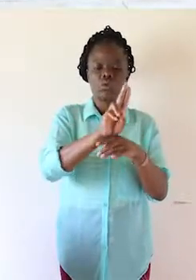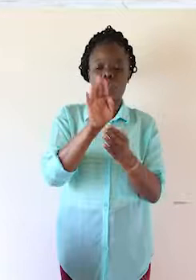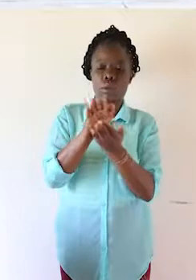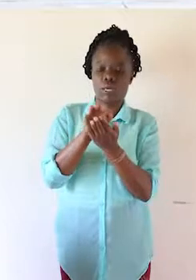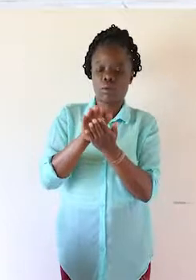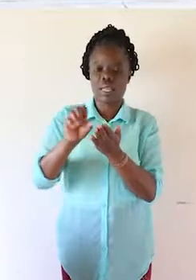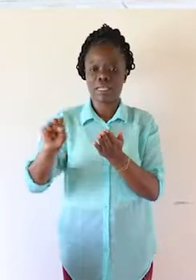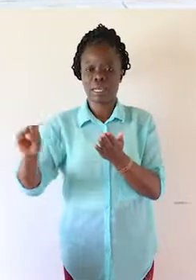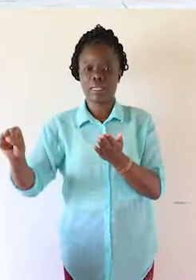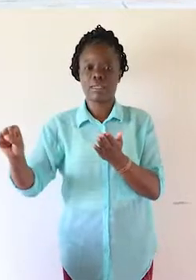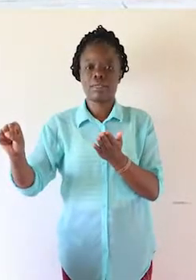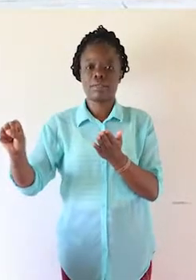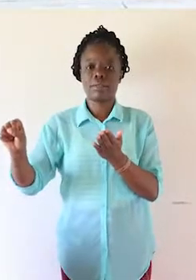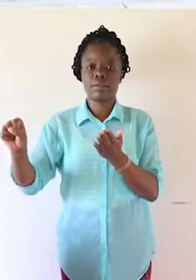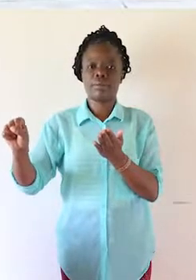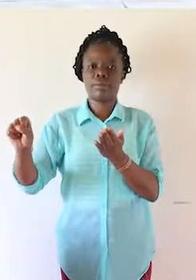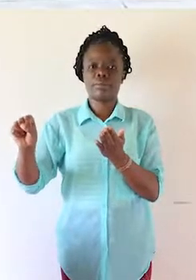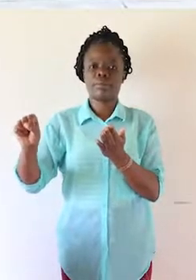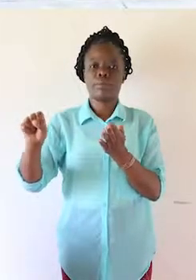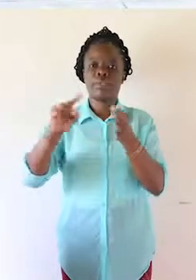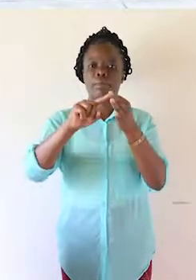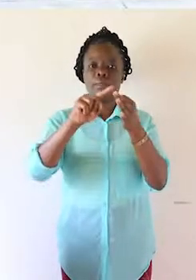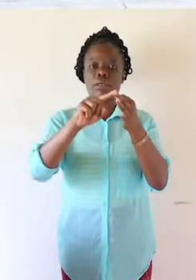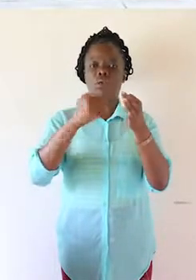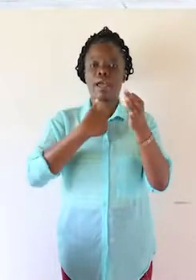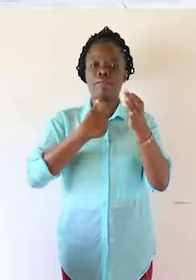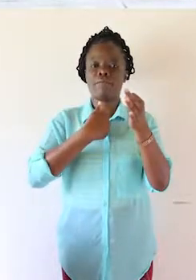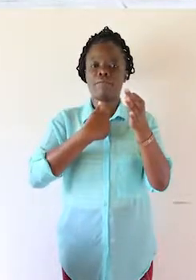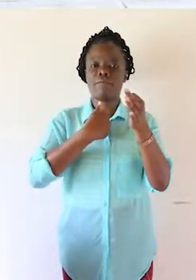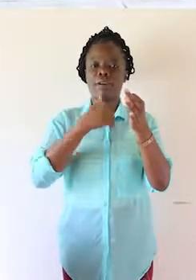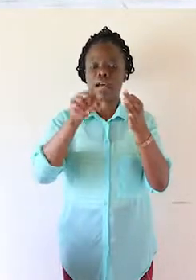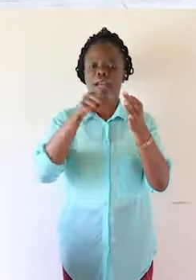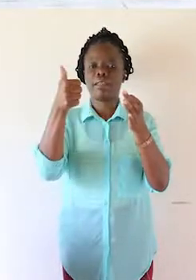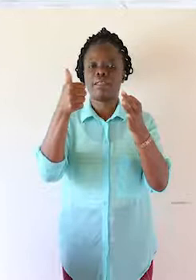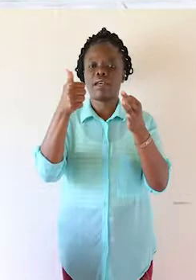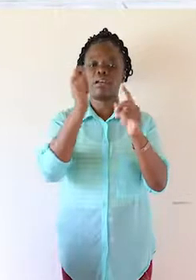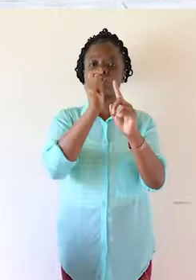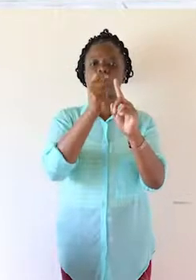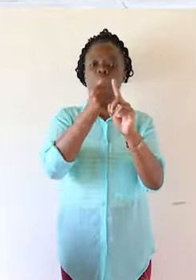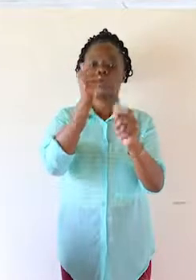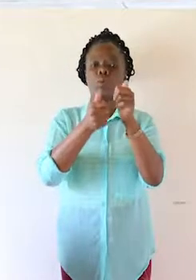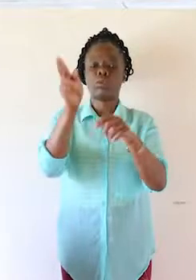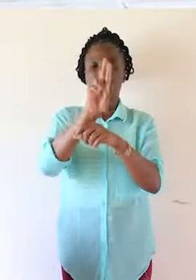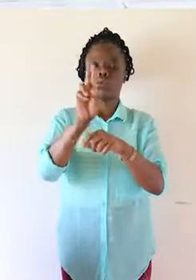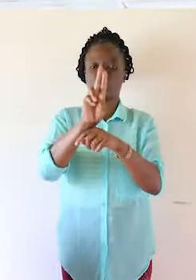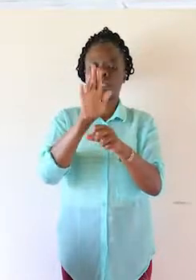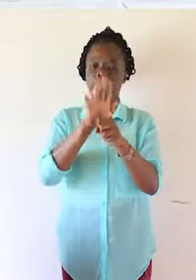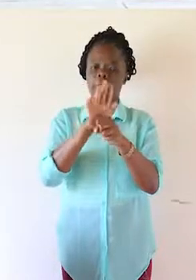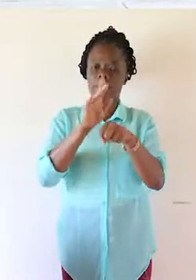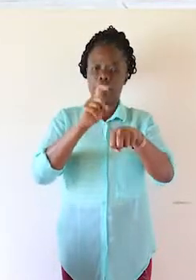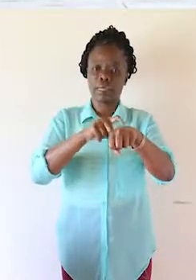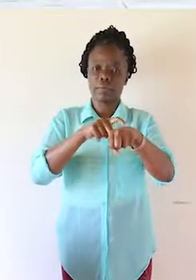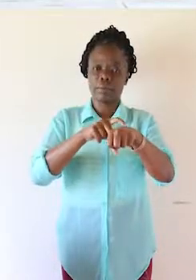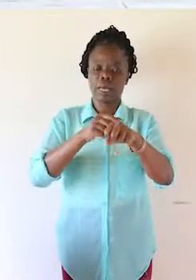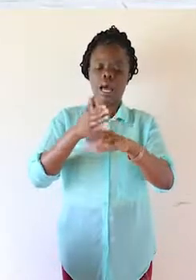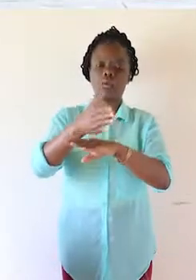After use, we keep it on the sides. Then we have another tool which we use so much